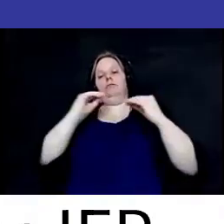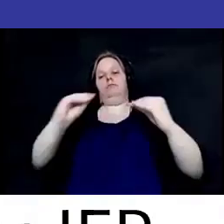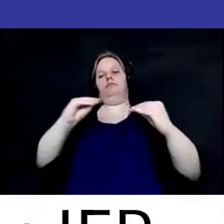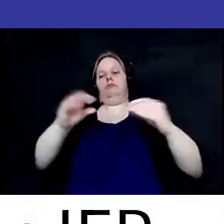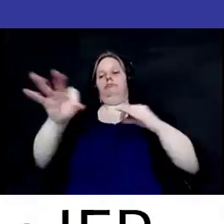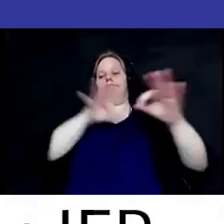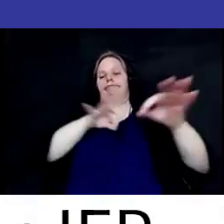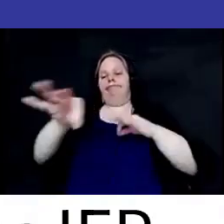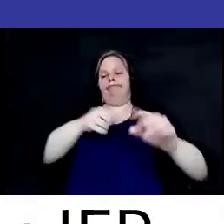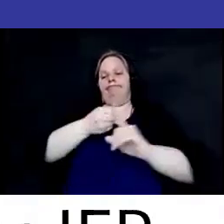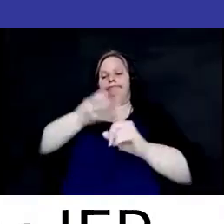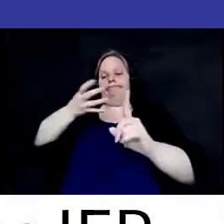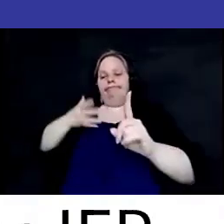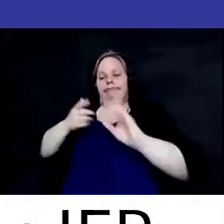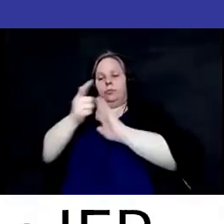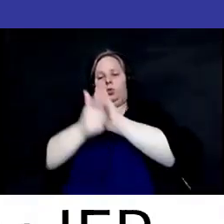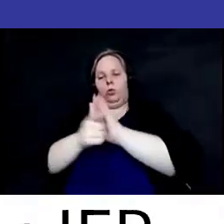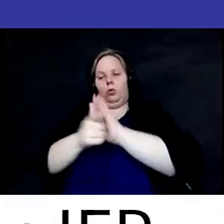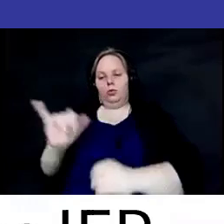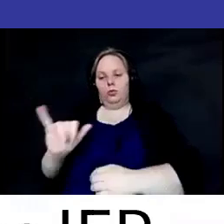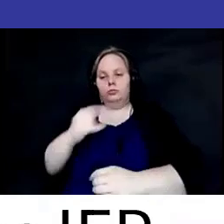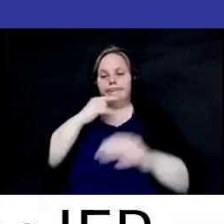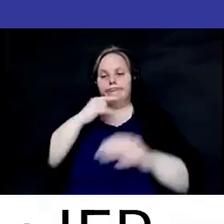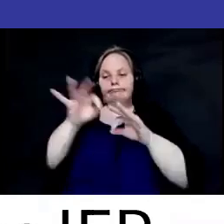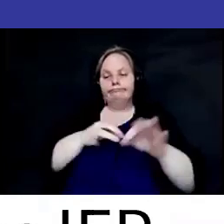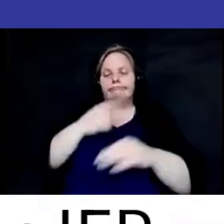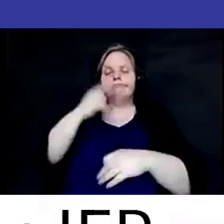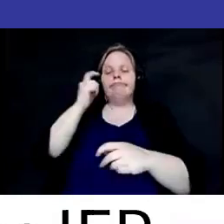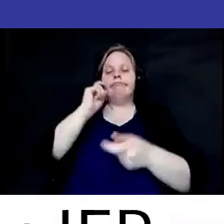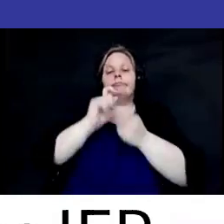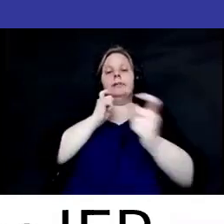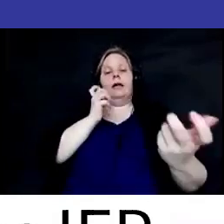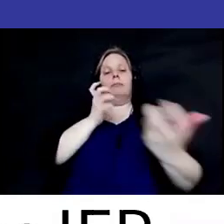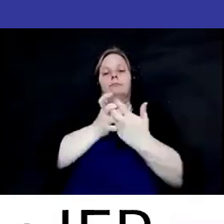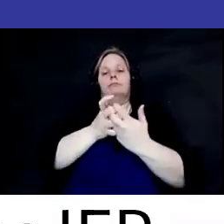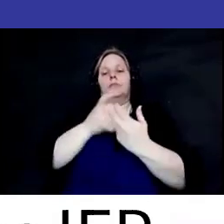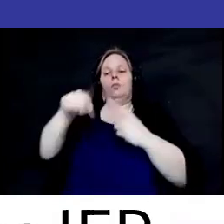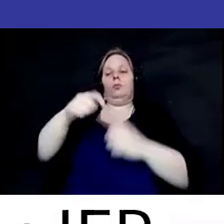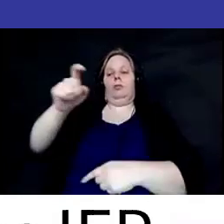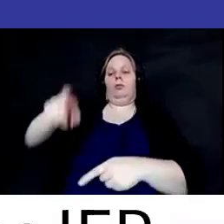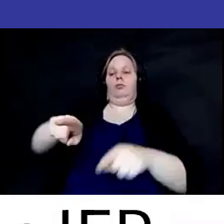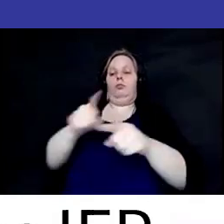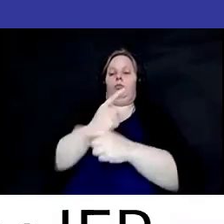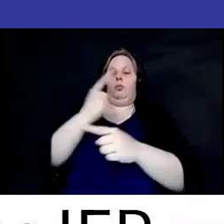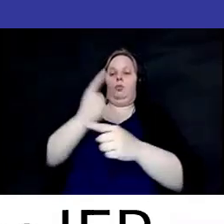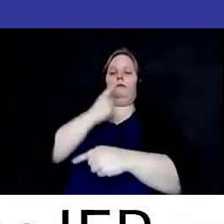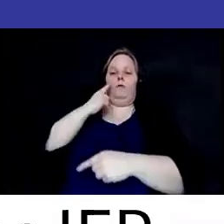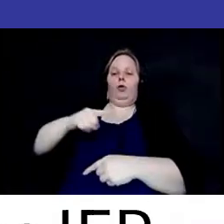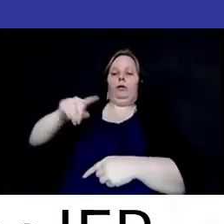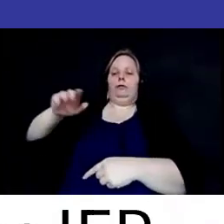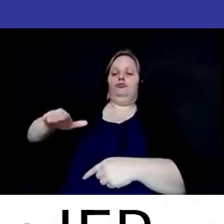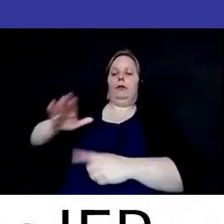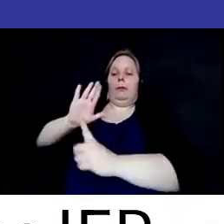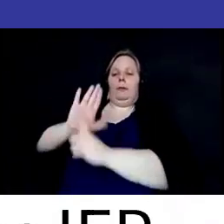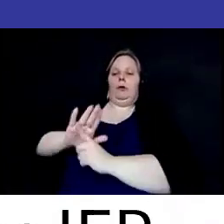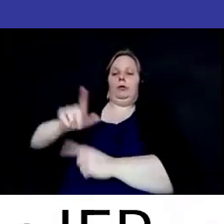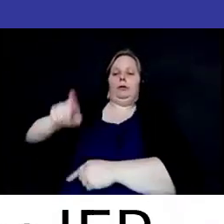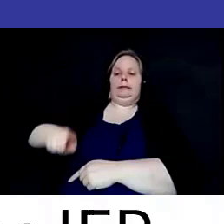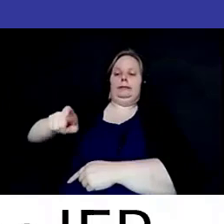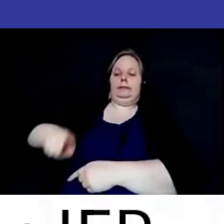statute, and it means adapting as appropriate to the needs of an eligible child, the